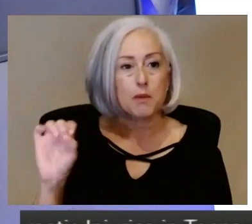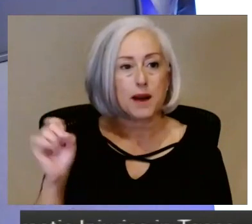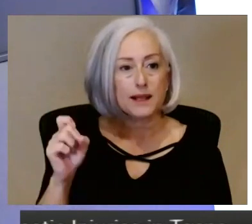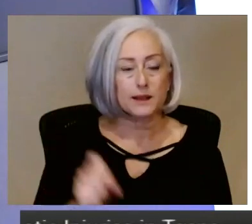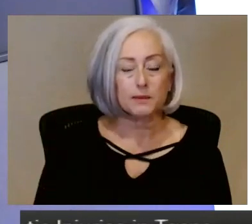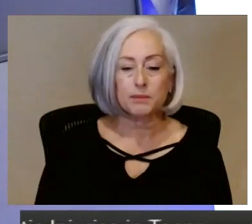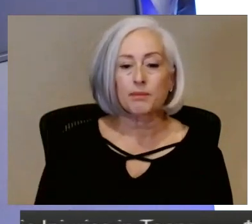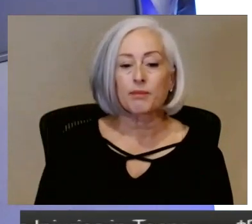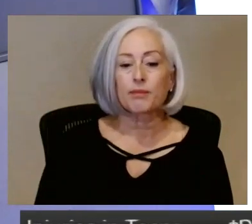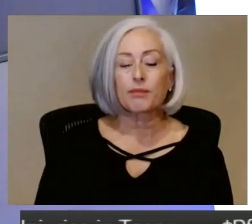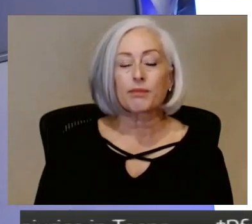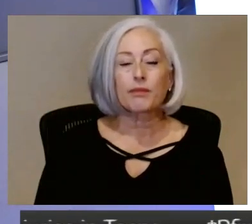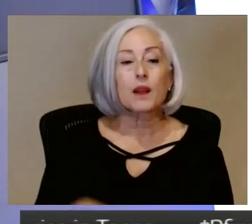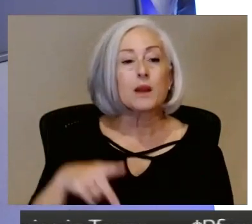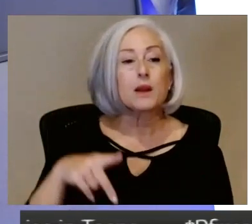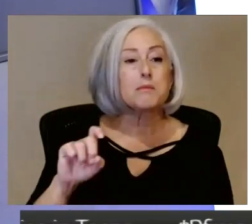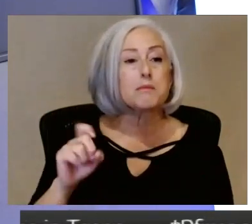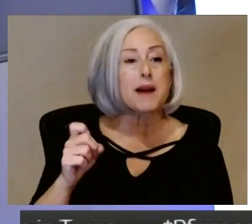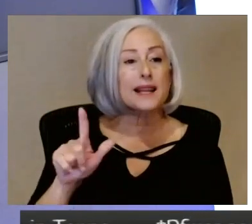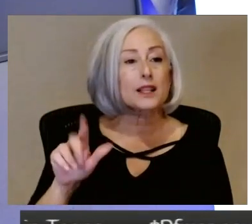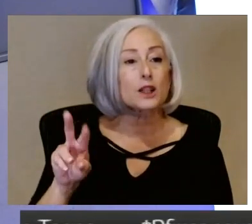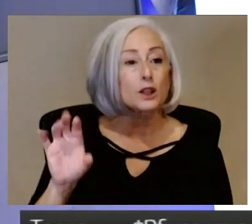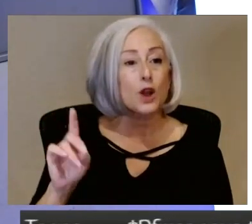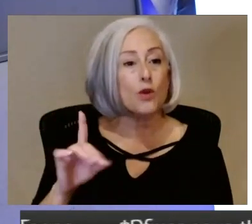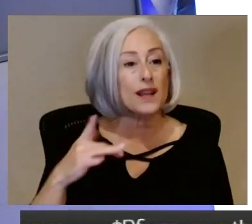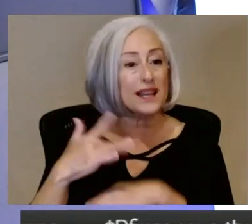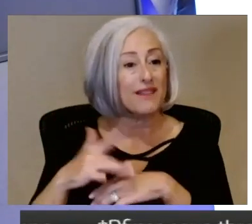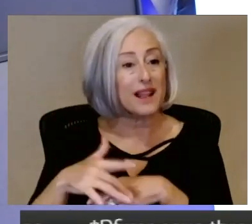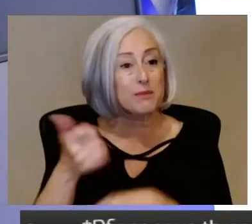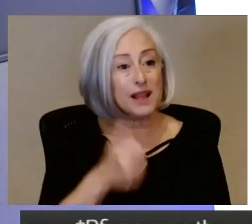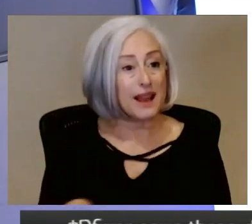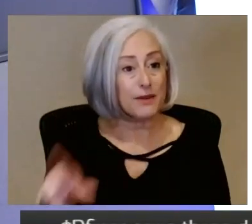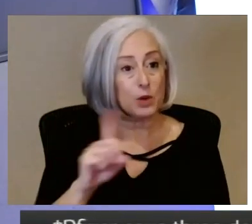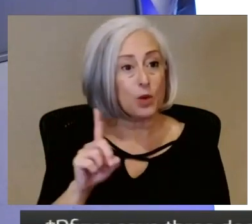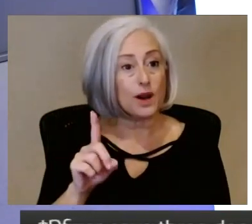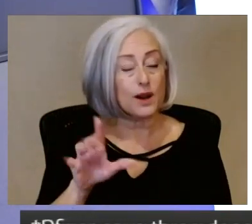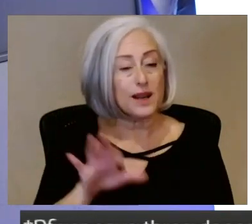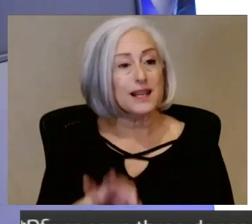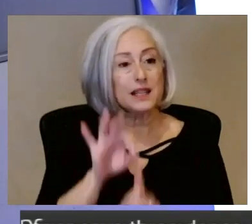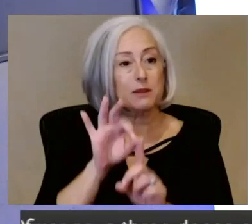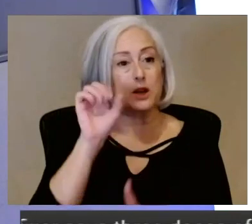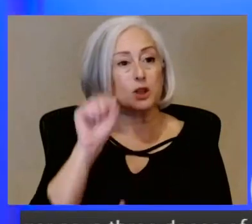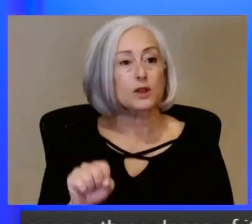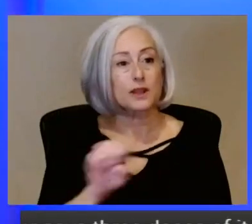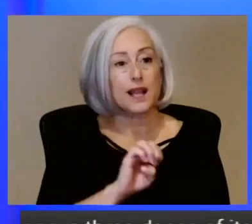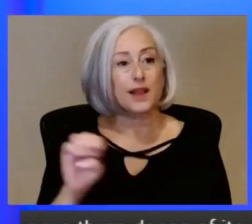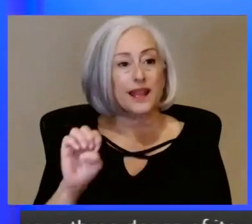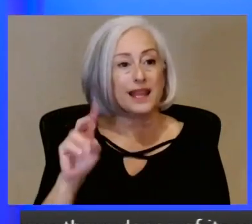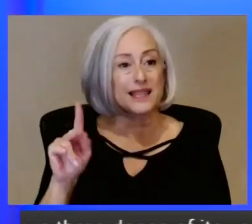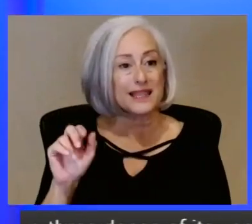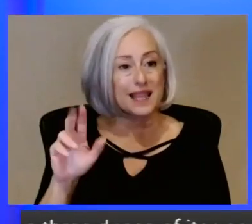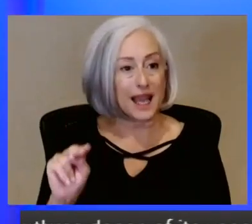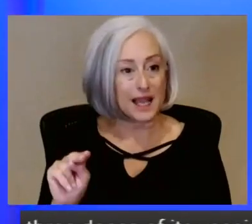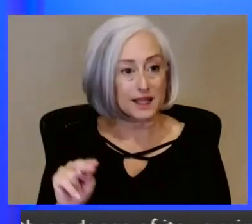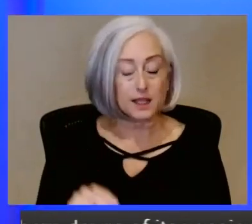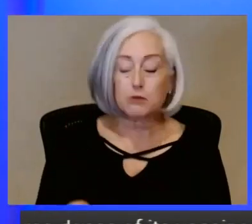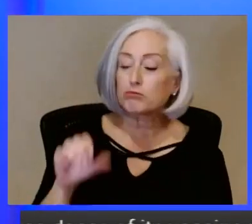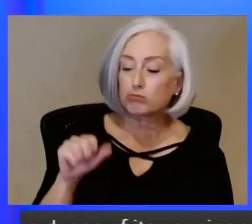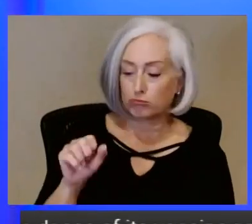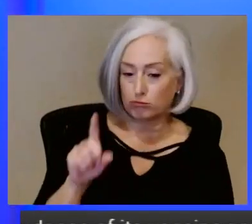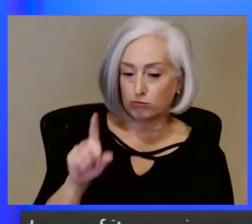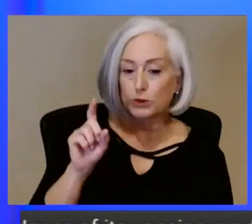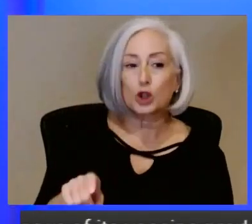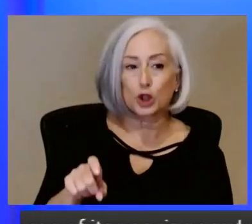Paxlovid available everywhere, particularly in southeast Kansas? Is it easy to get your hands on? Yeah, it should be. There is a Health and